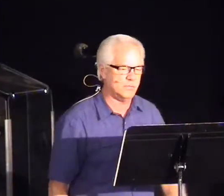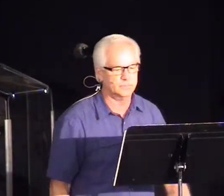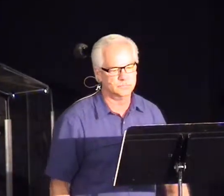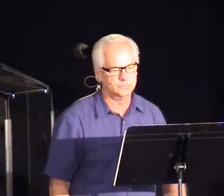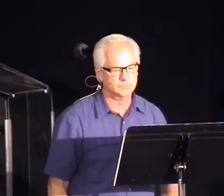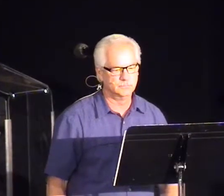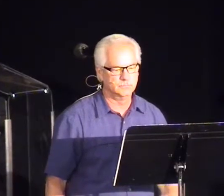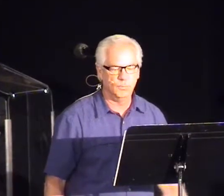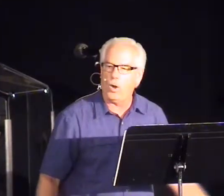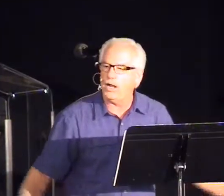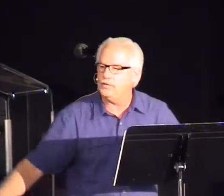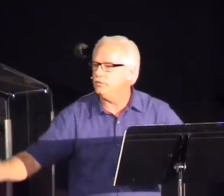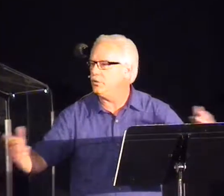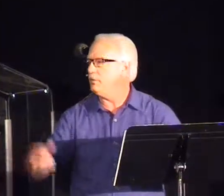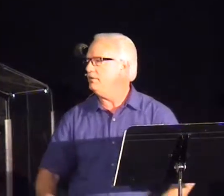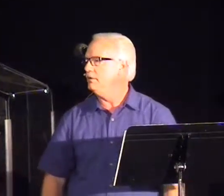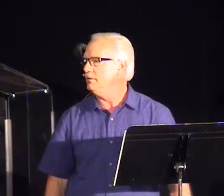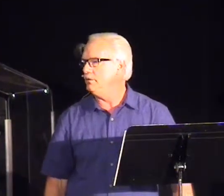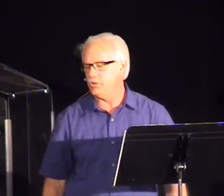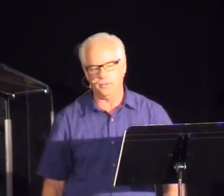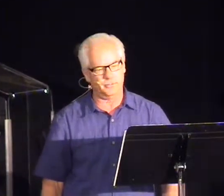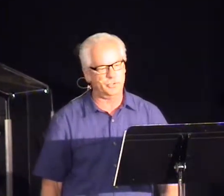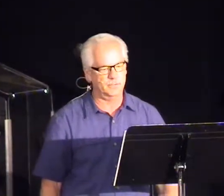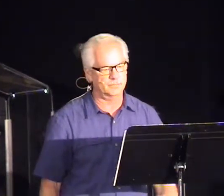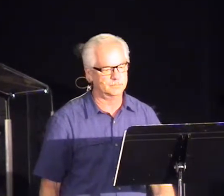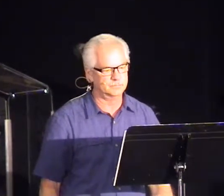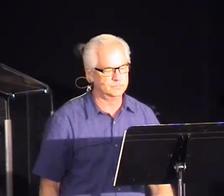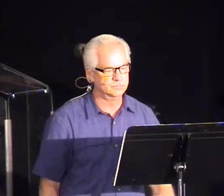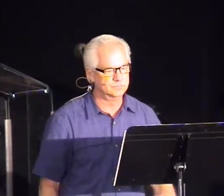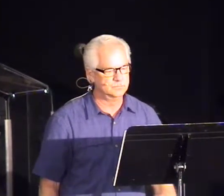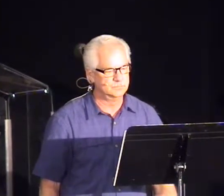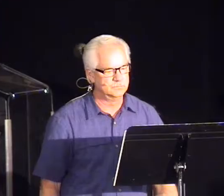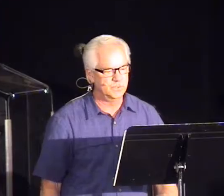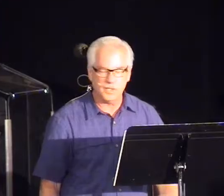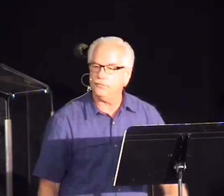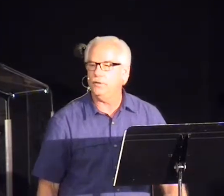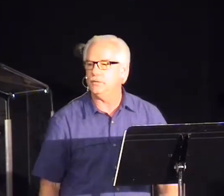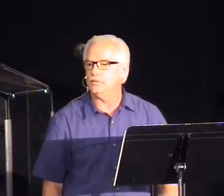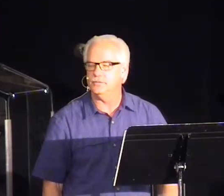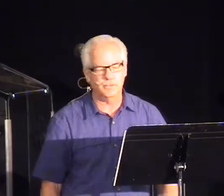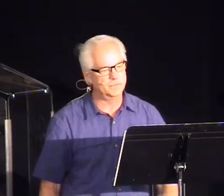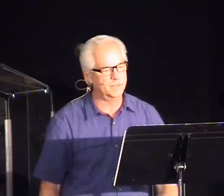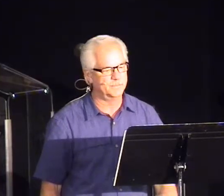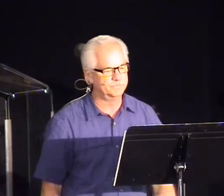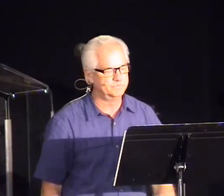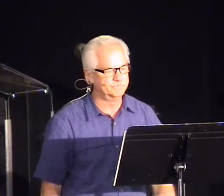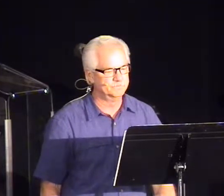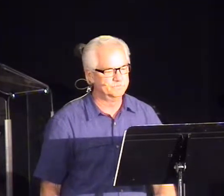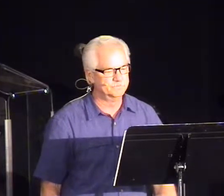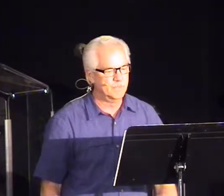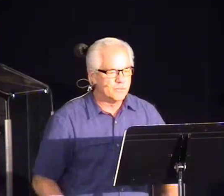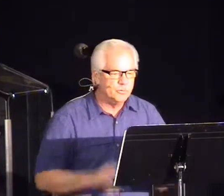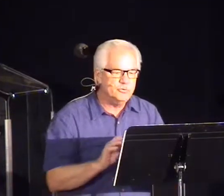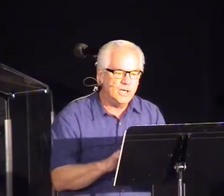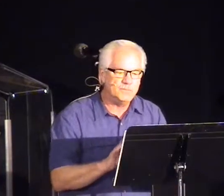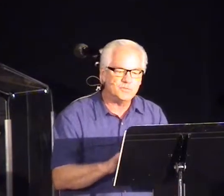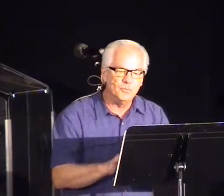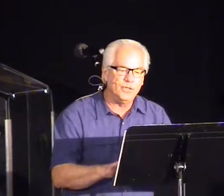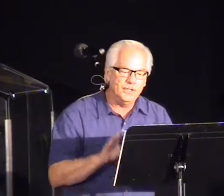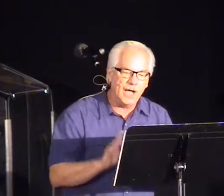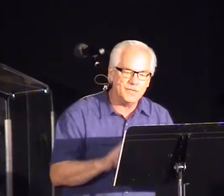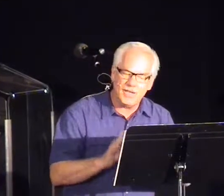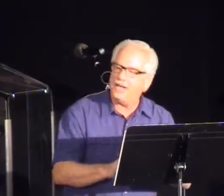along? And why is it creeping to the church? It's our focus, isn't it? Through James